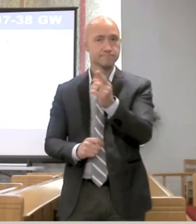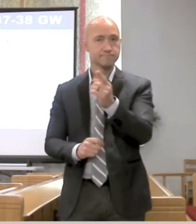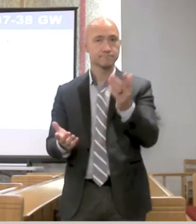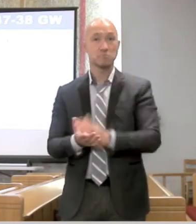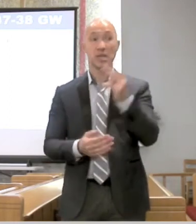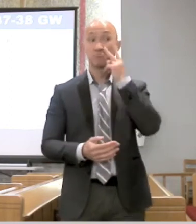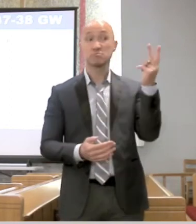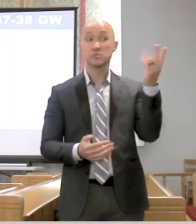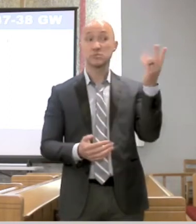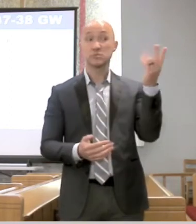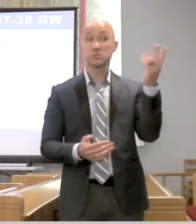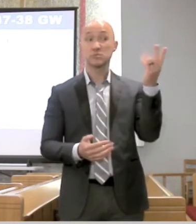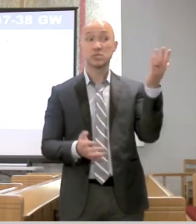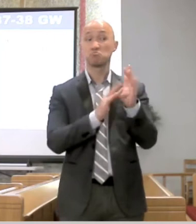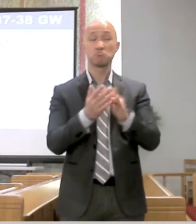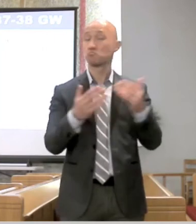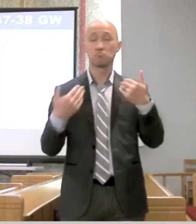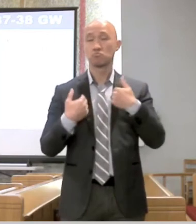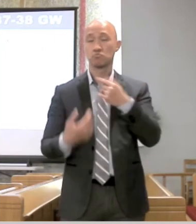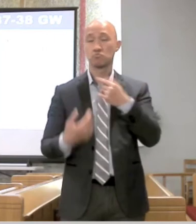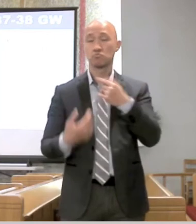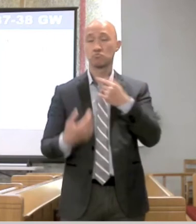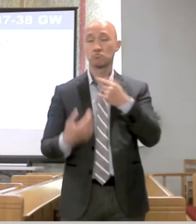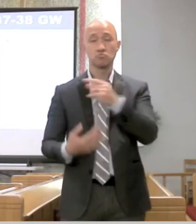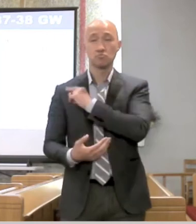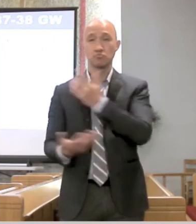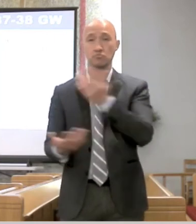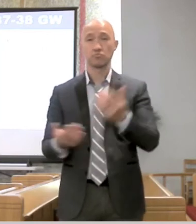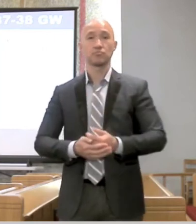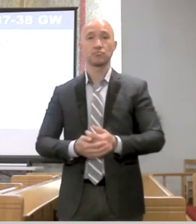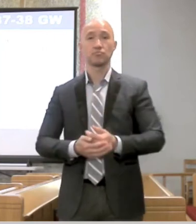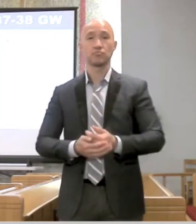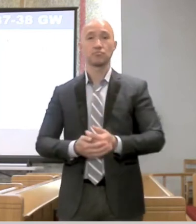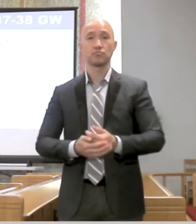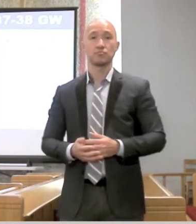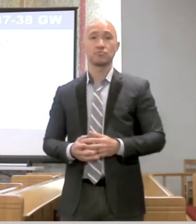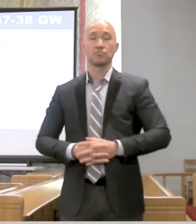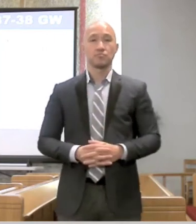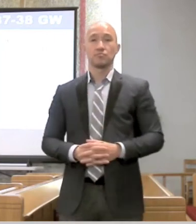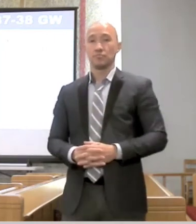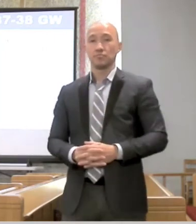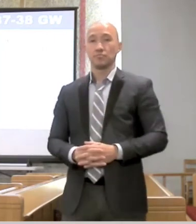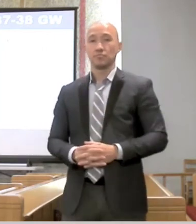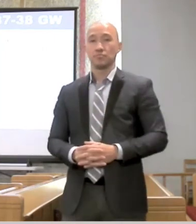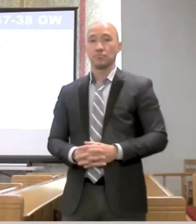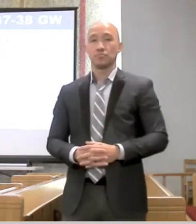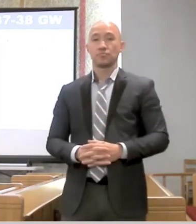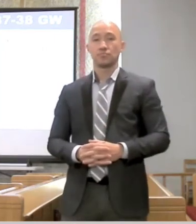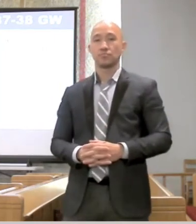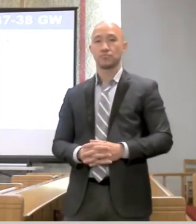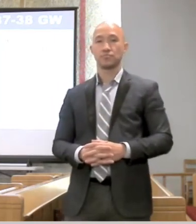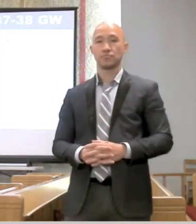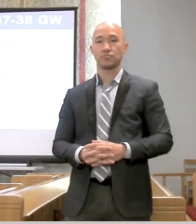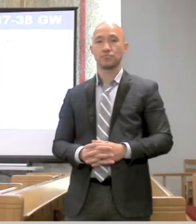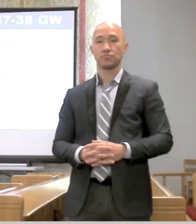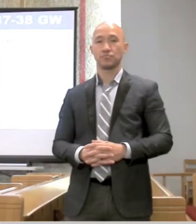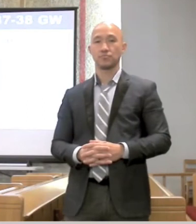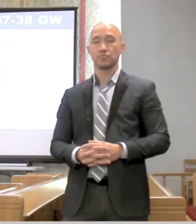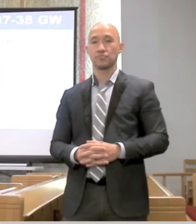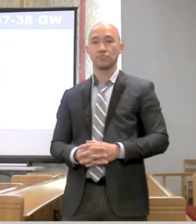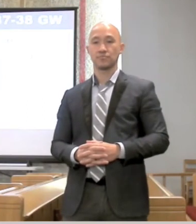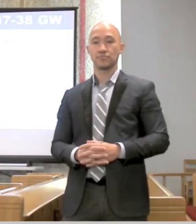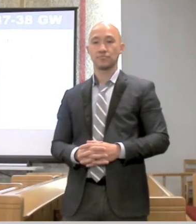going to condemn an innocent man. He really wanted to get to know what was going on. It seems he's trying to